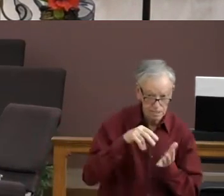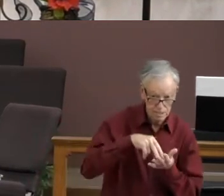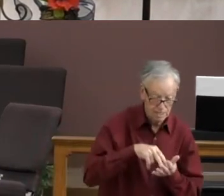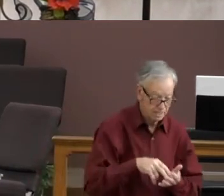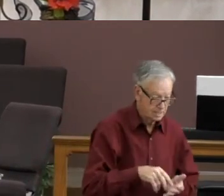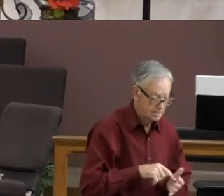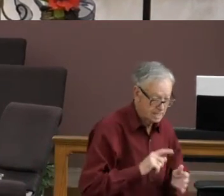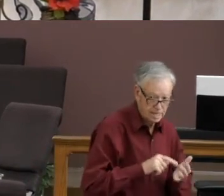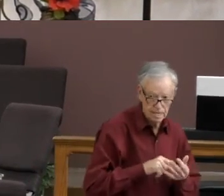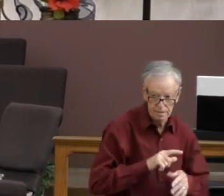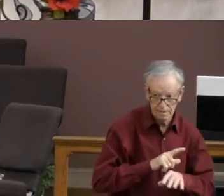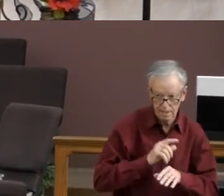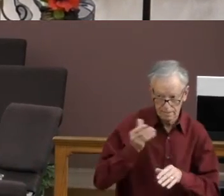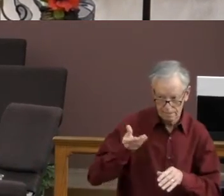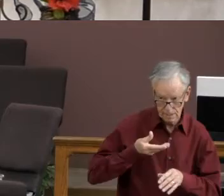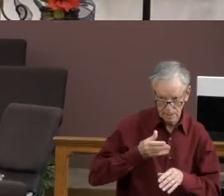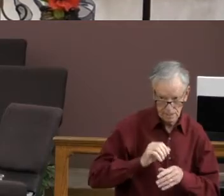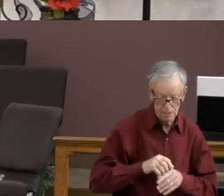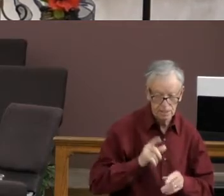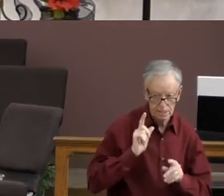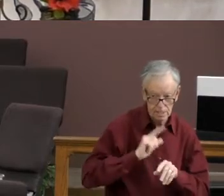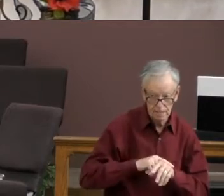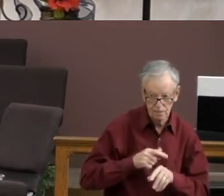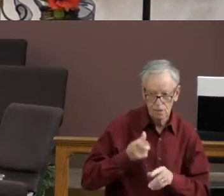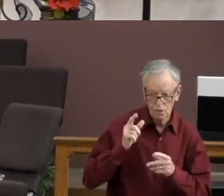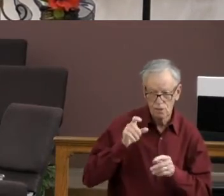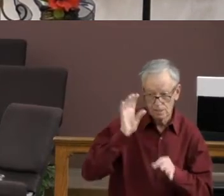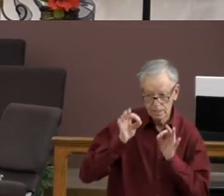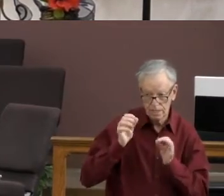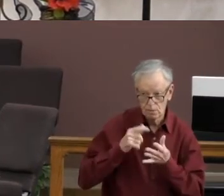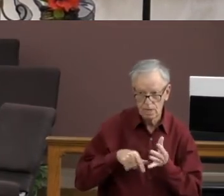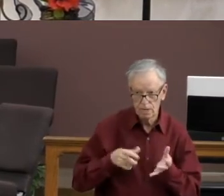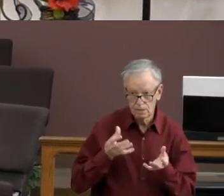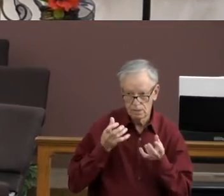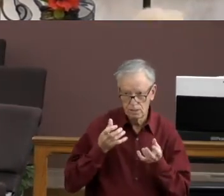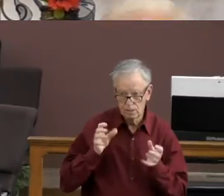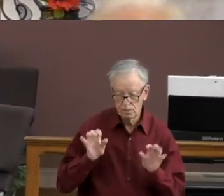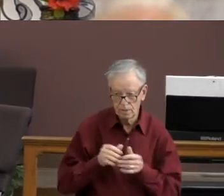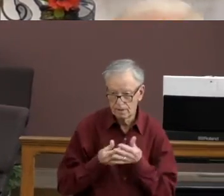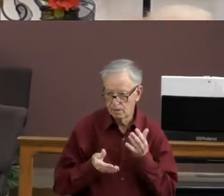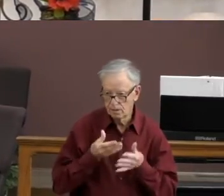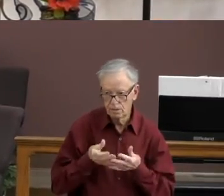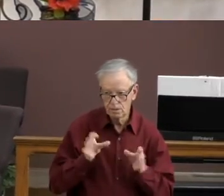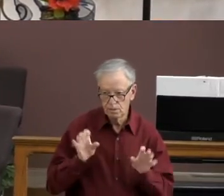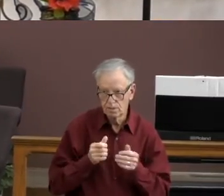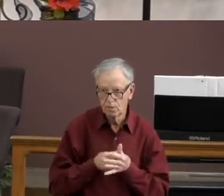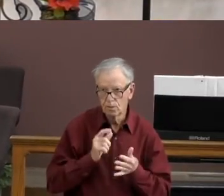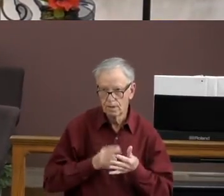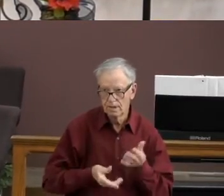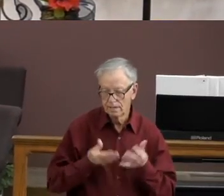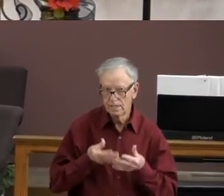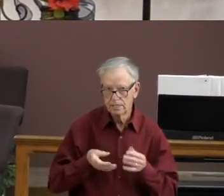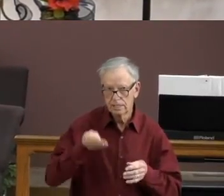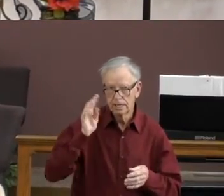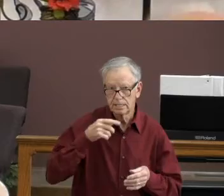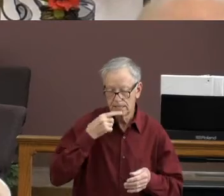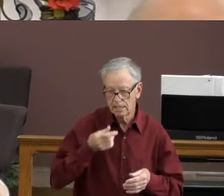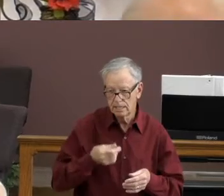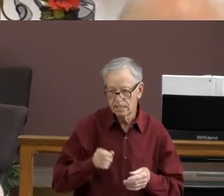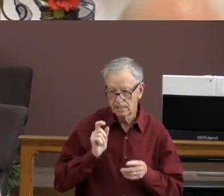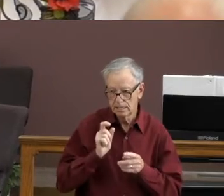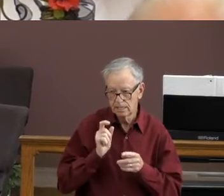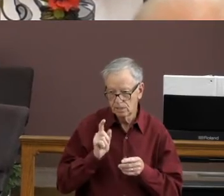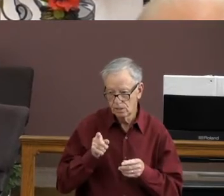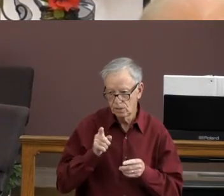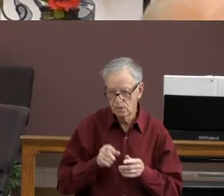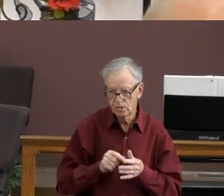This is a time of invitation. This is a time for you to decide what you're going to do with whatever it is God said specifically to you this morning. The